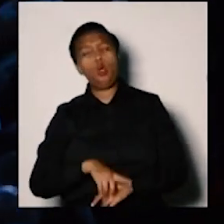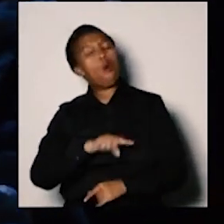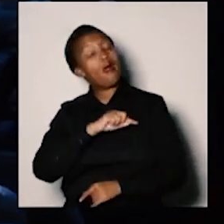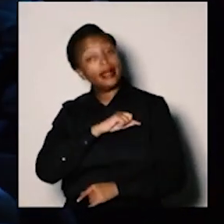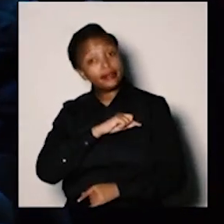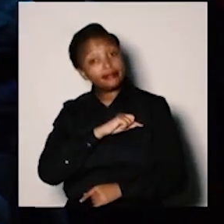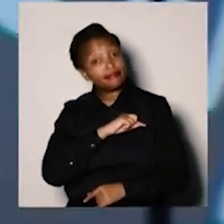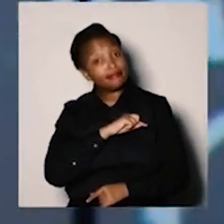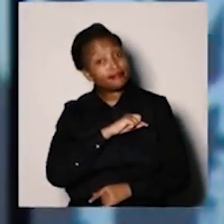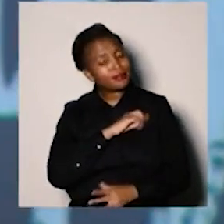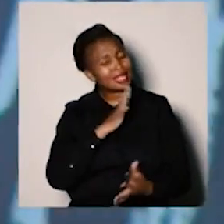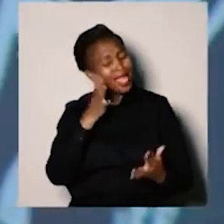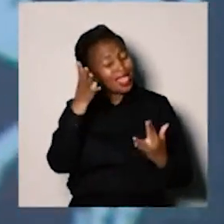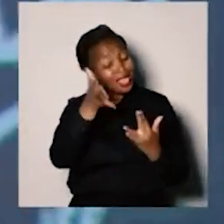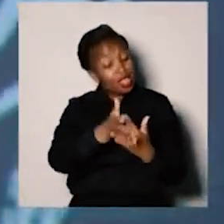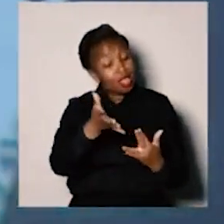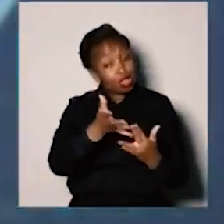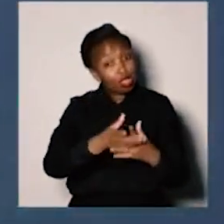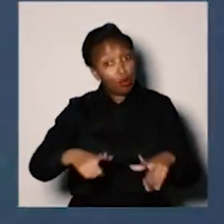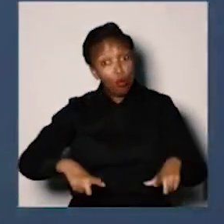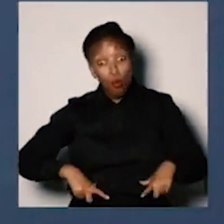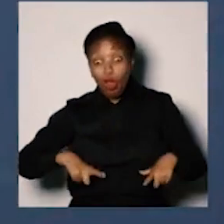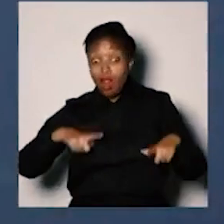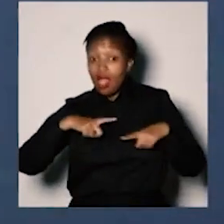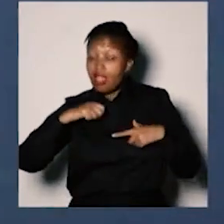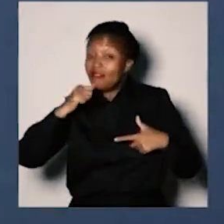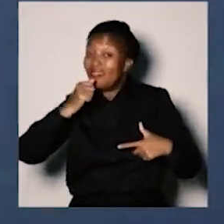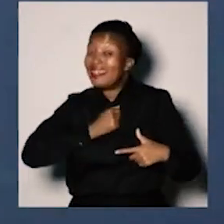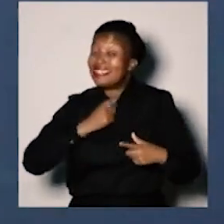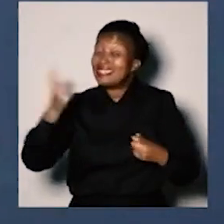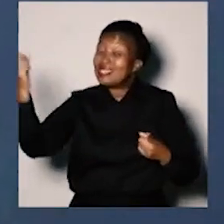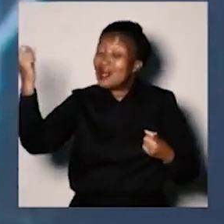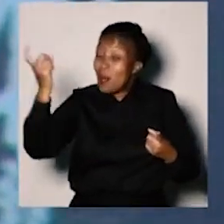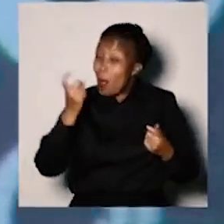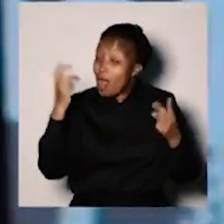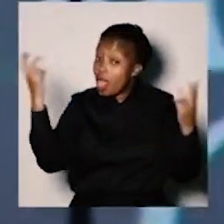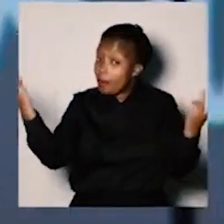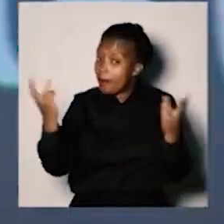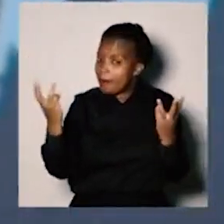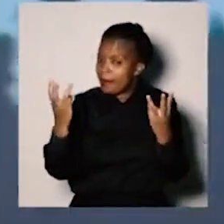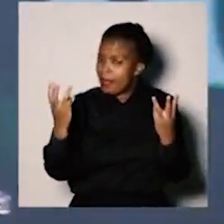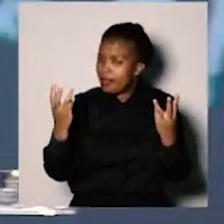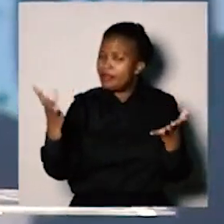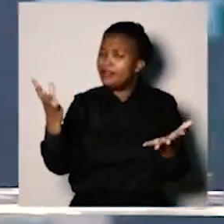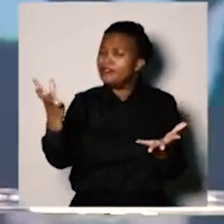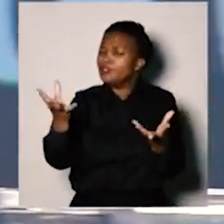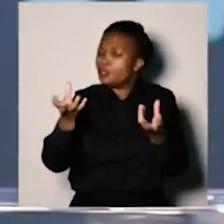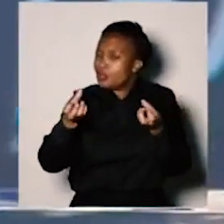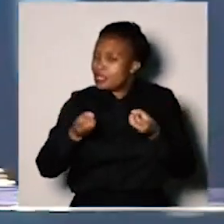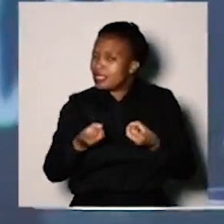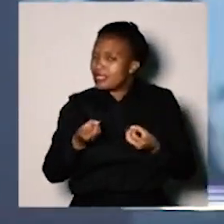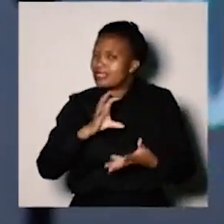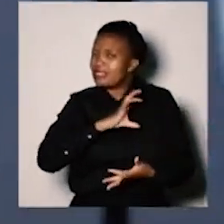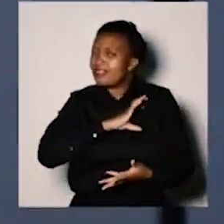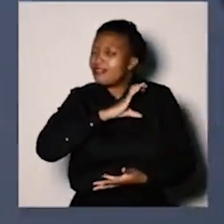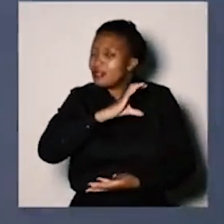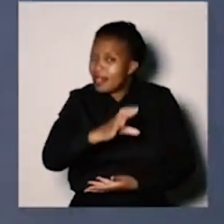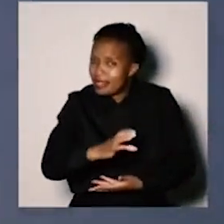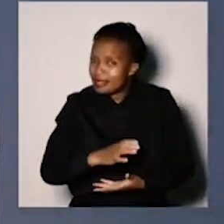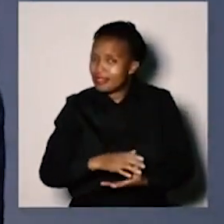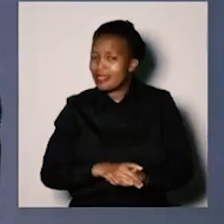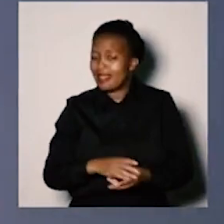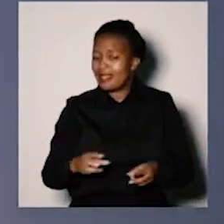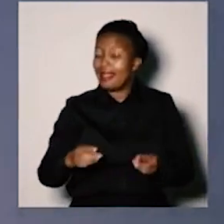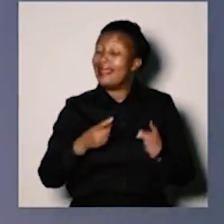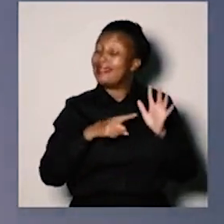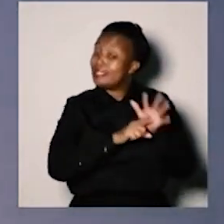Because through us making altar calls, preaching, showing people God's way, if they respond and they